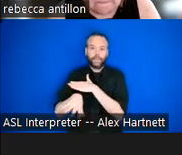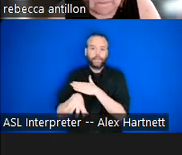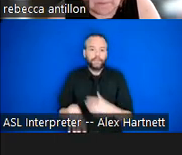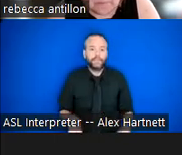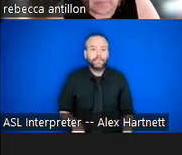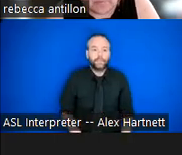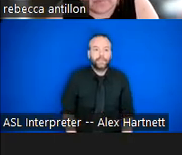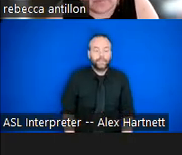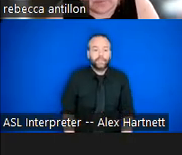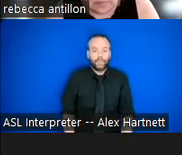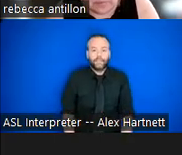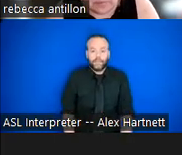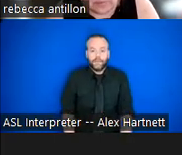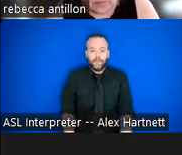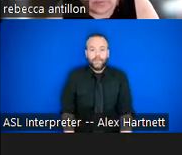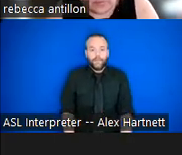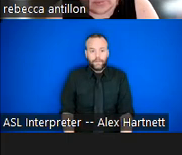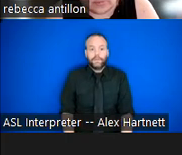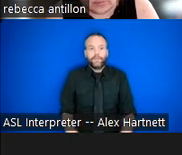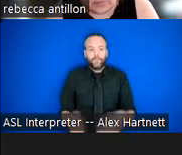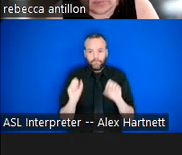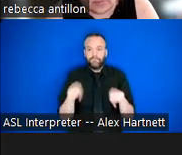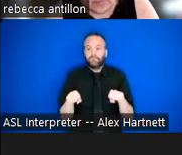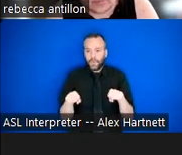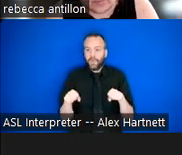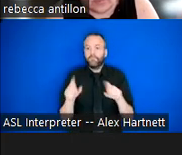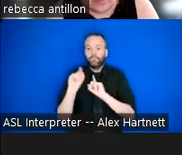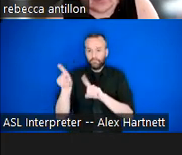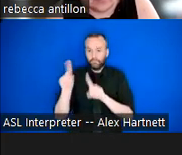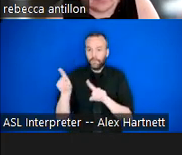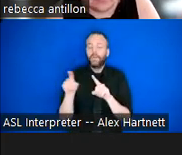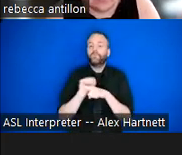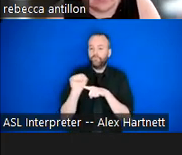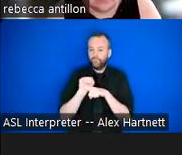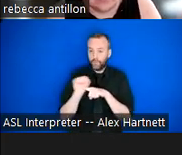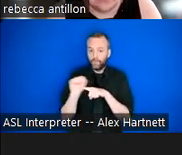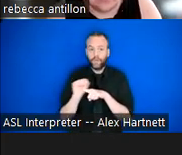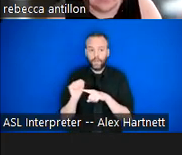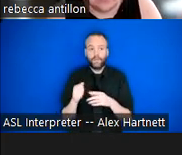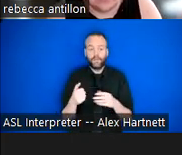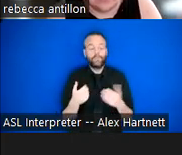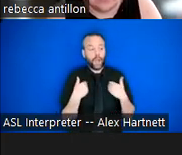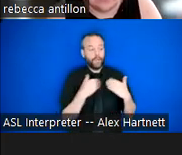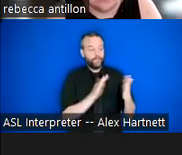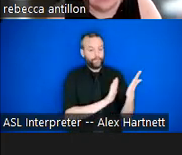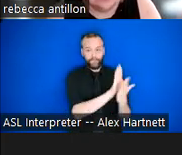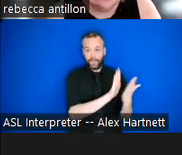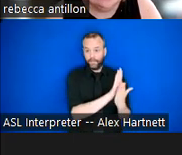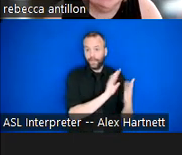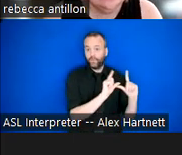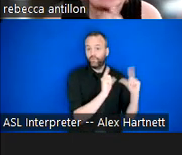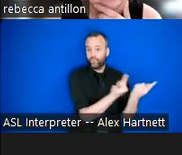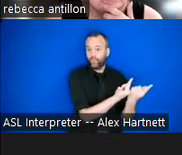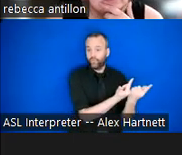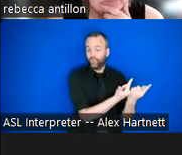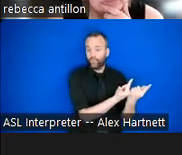there for anyone that wishes to come to these trainings. These are our in-person workshops. We also have some virtual